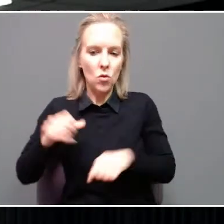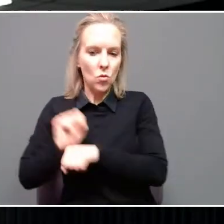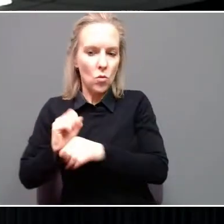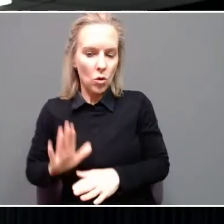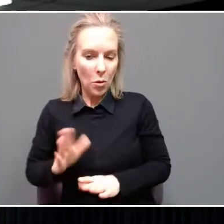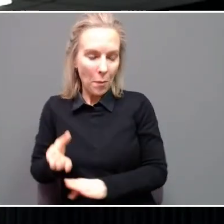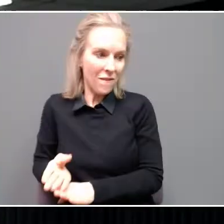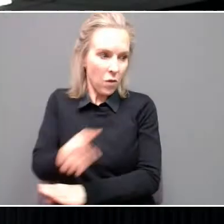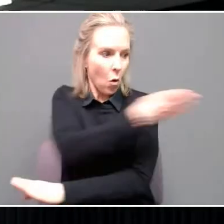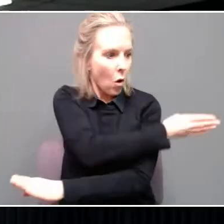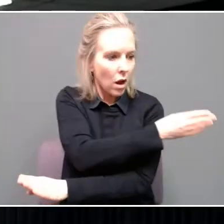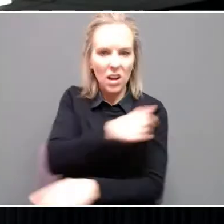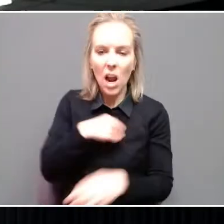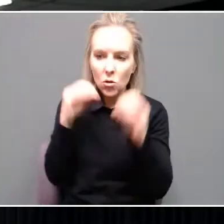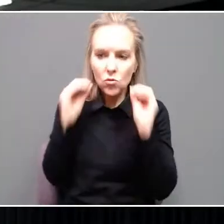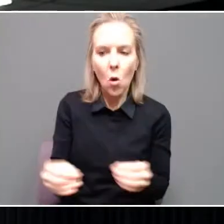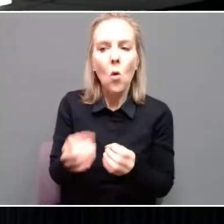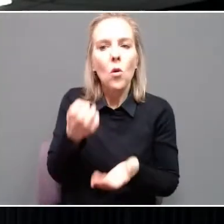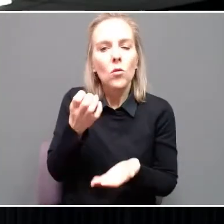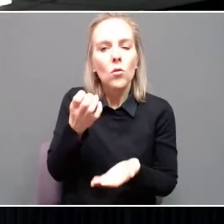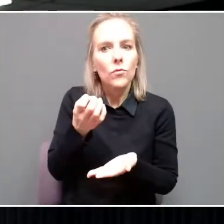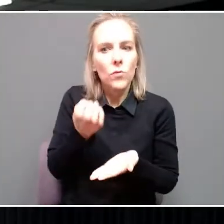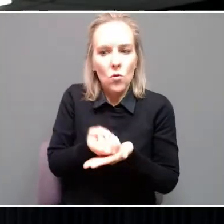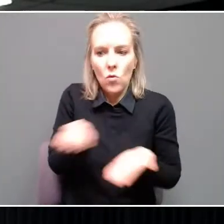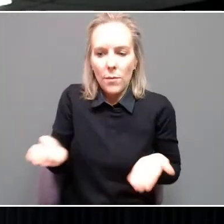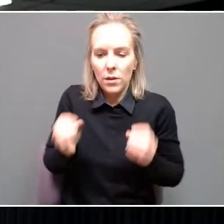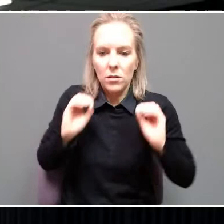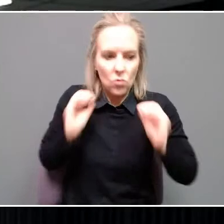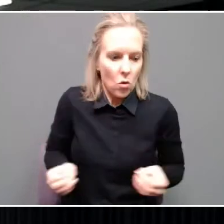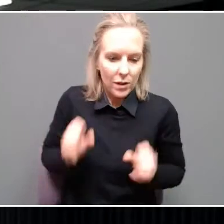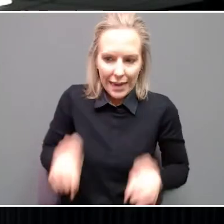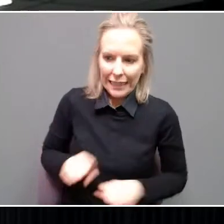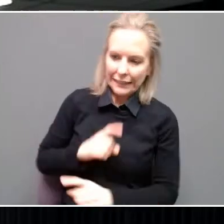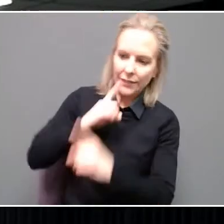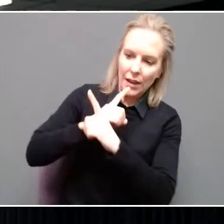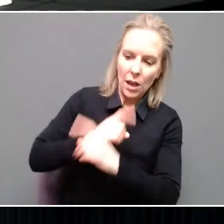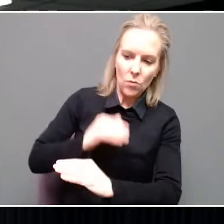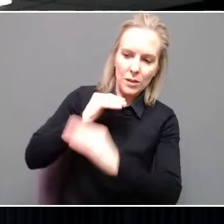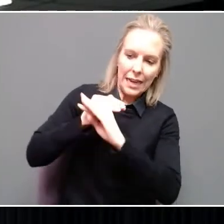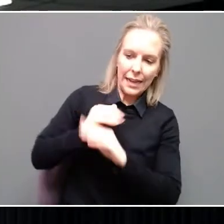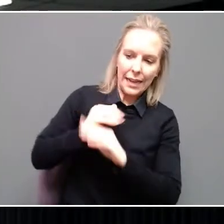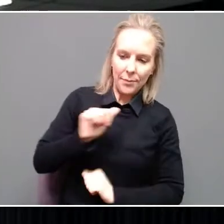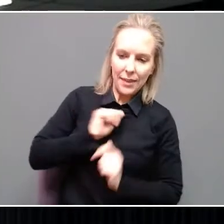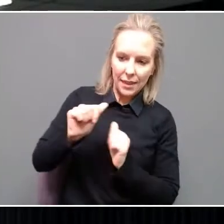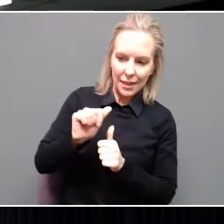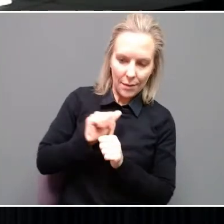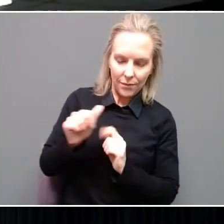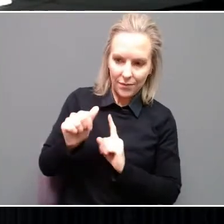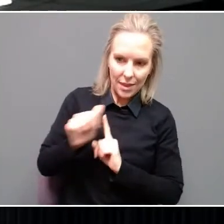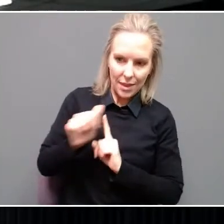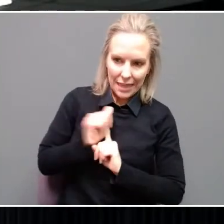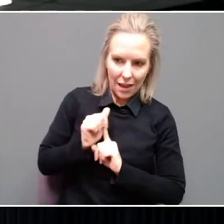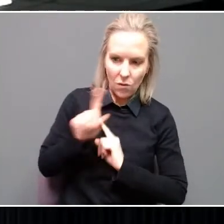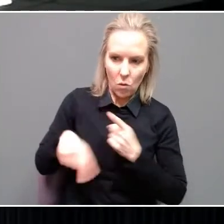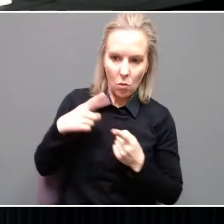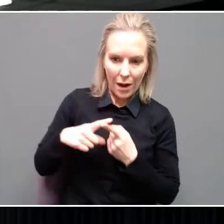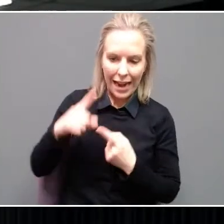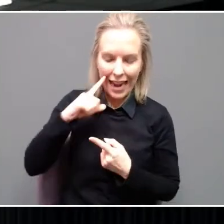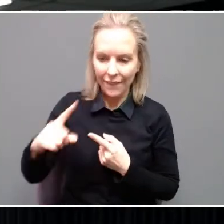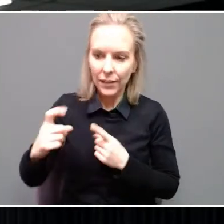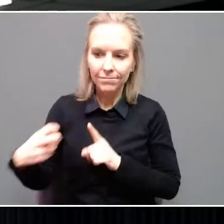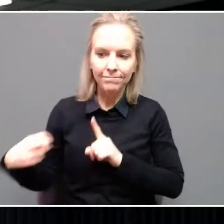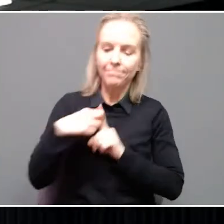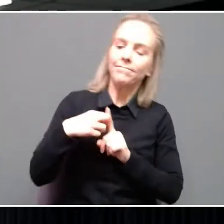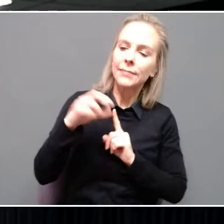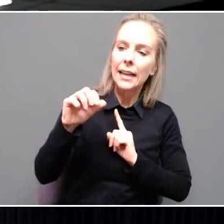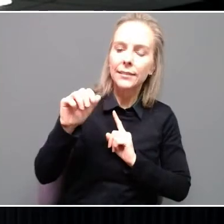no equipment with which to defend themselves or to defend youths when attacked. Fourth, we're